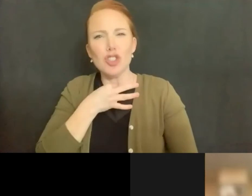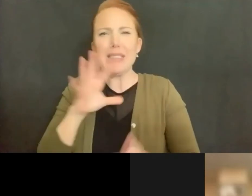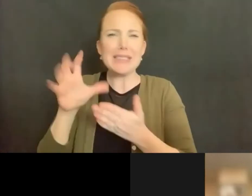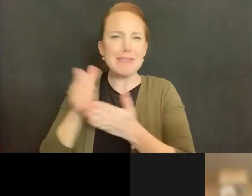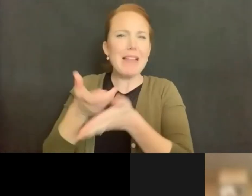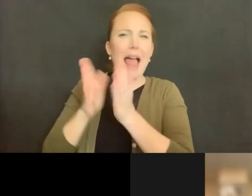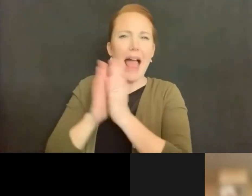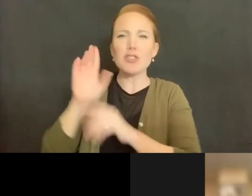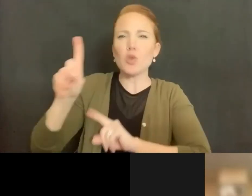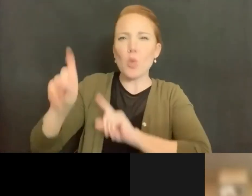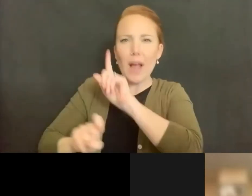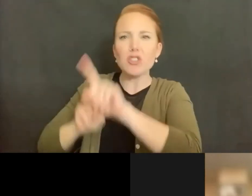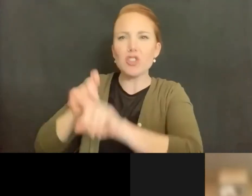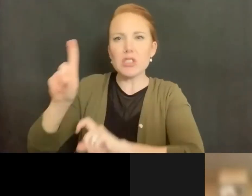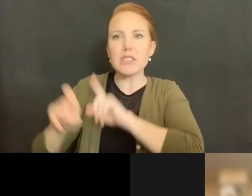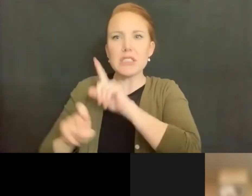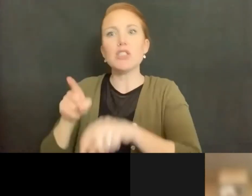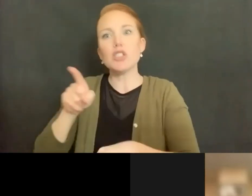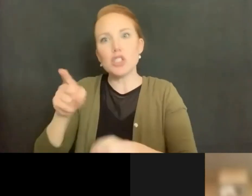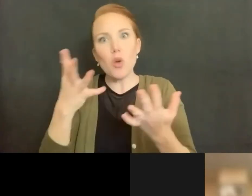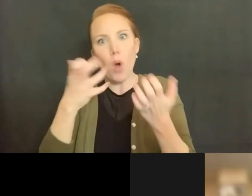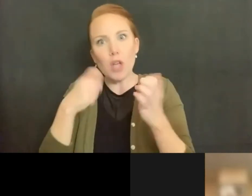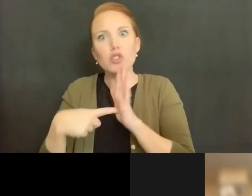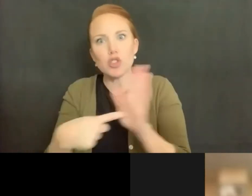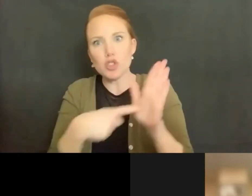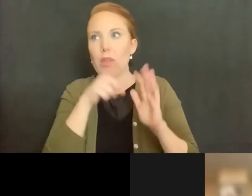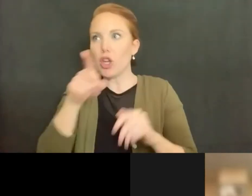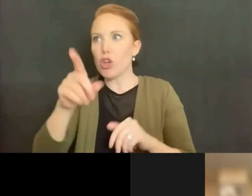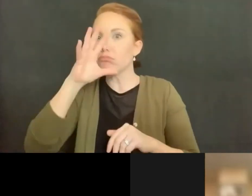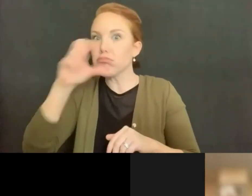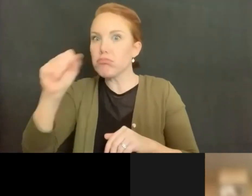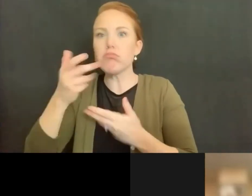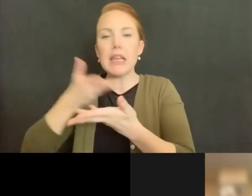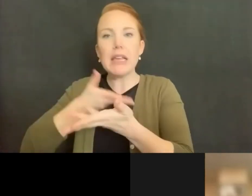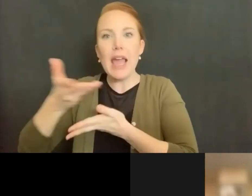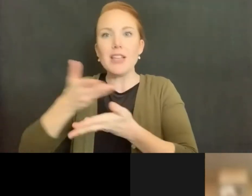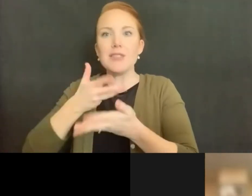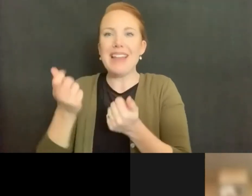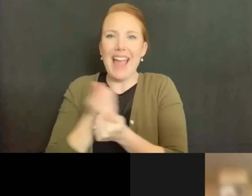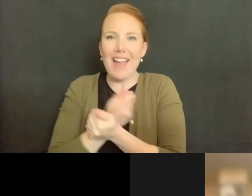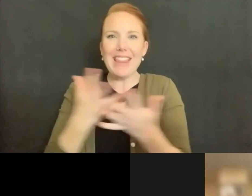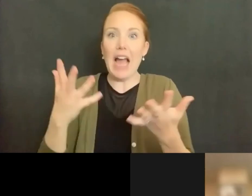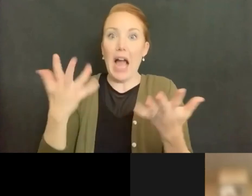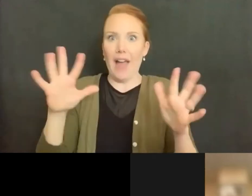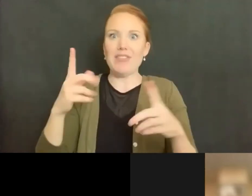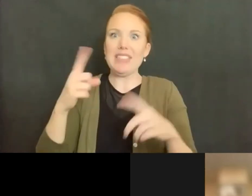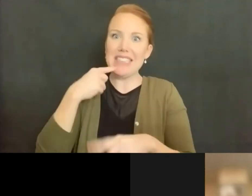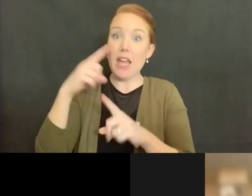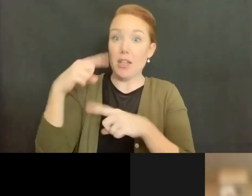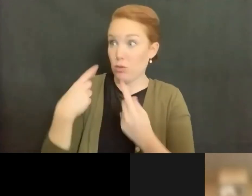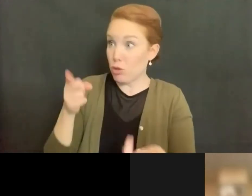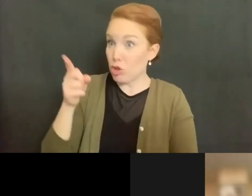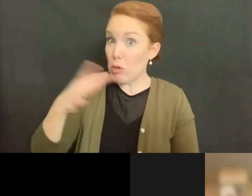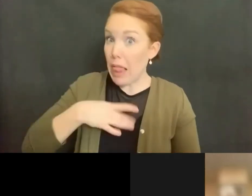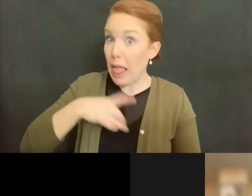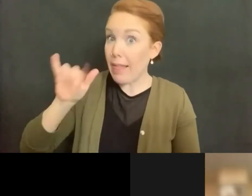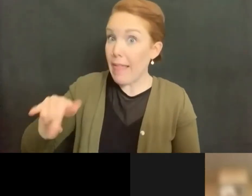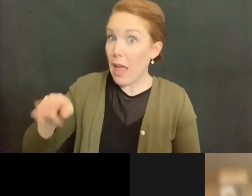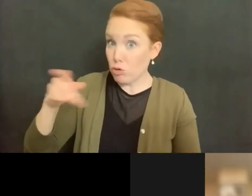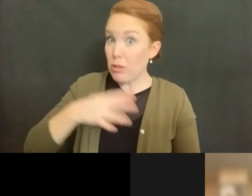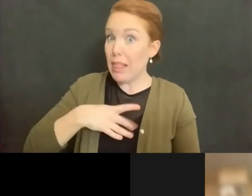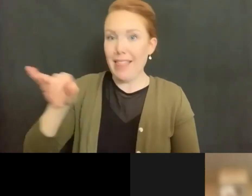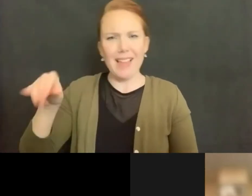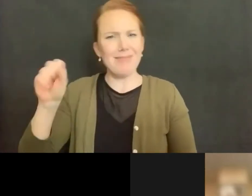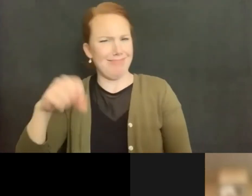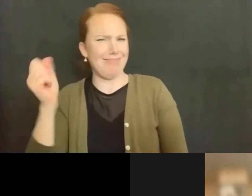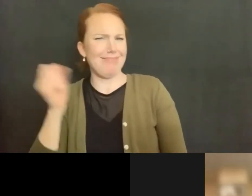questions. She wants you to show you're engaged, right? Everything that I've said, would you like that? Would you like that? She's always said